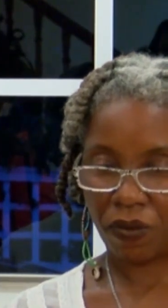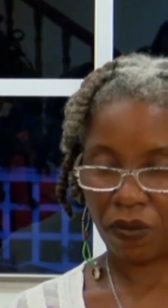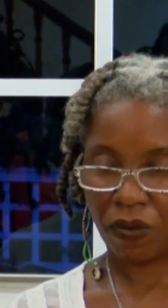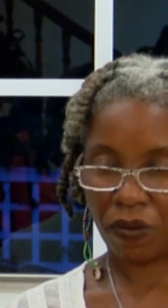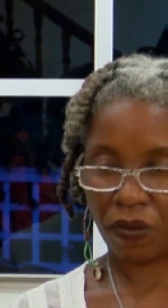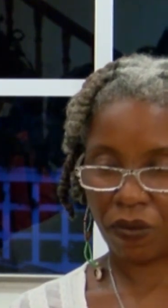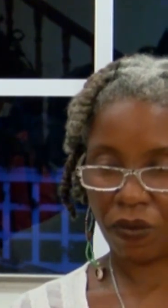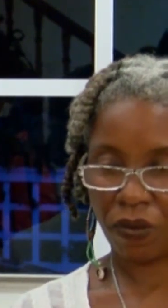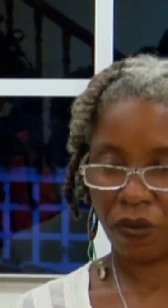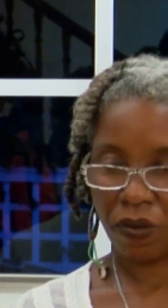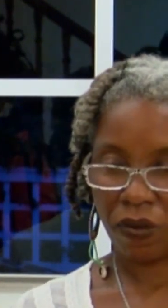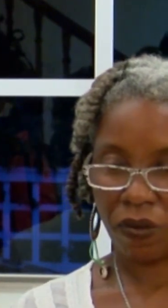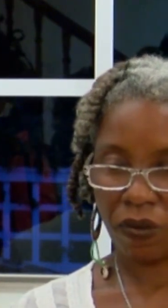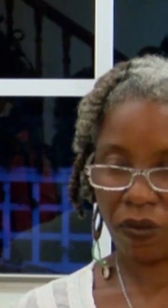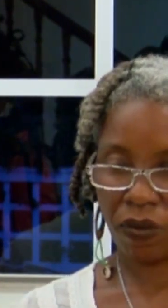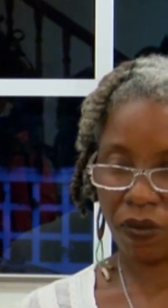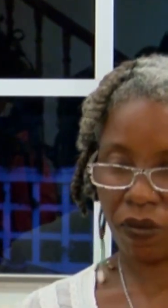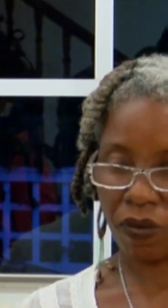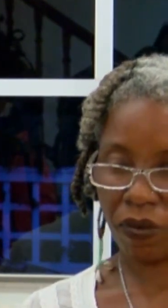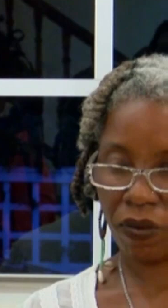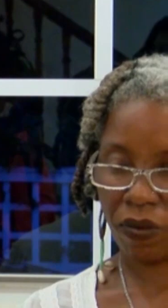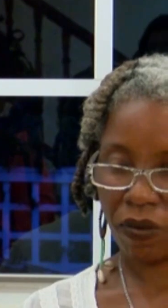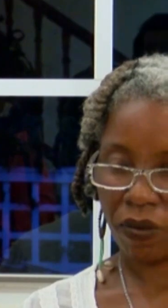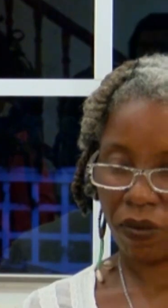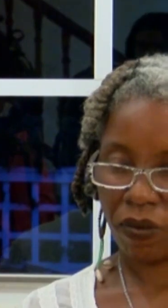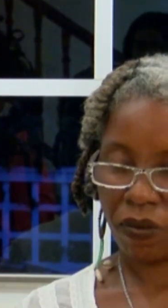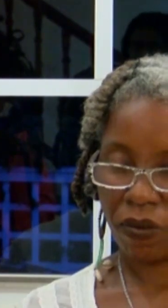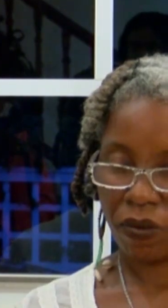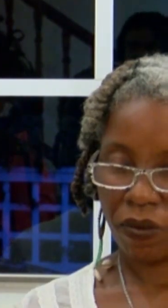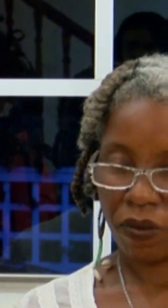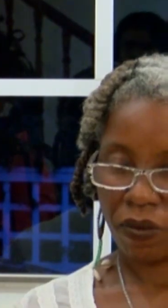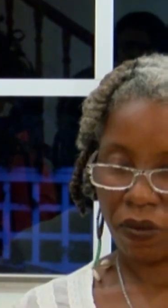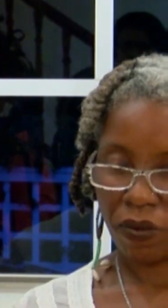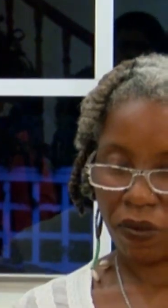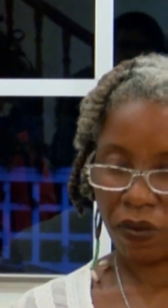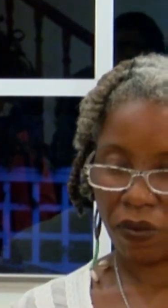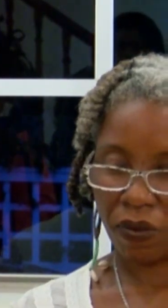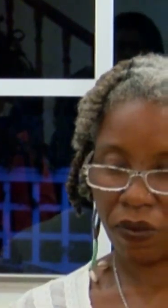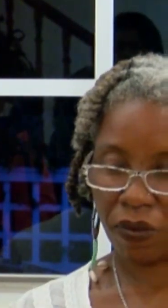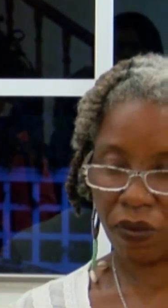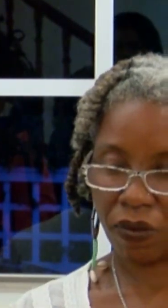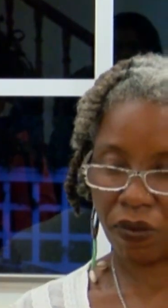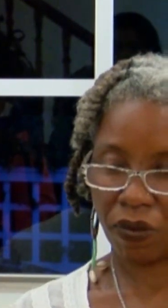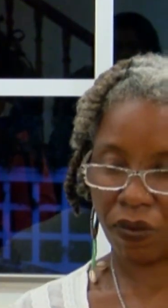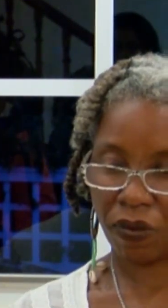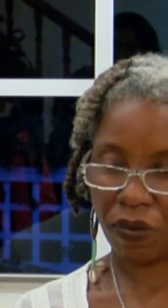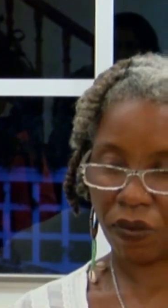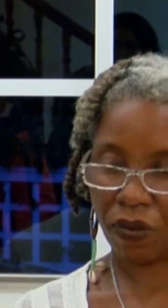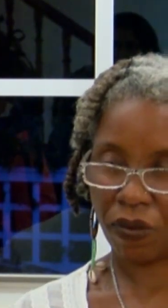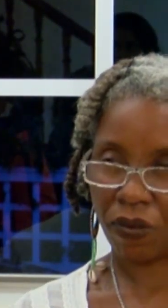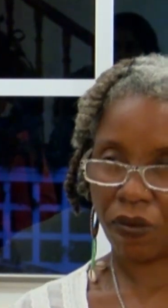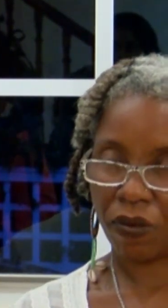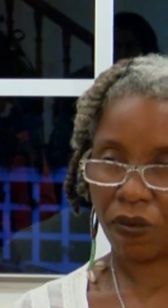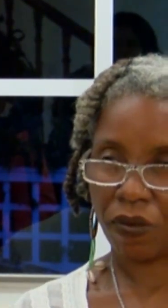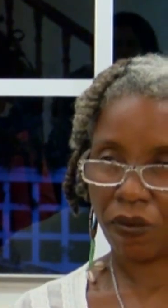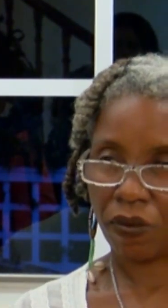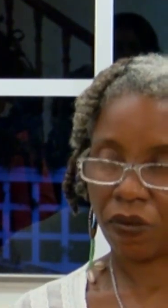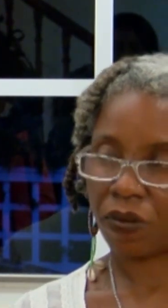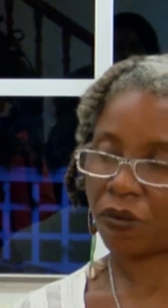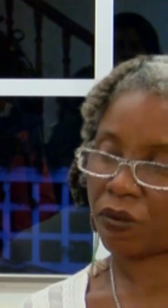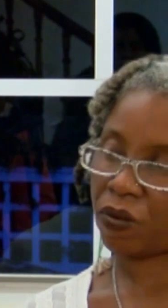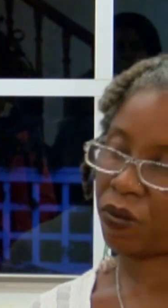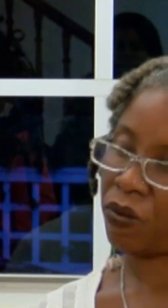from Barbados, that sometimes they don't have the opportunity, to exhibit their work because they don't have the space to do